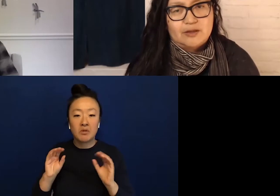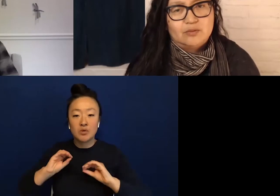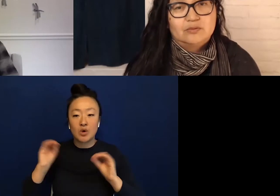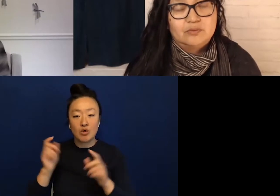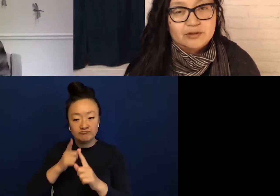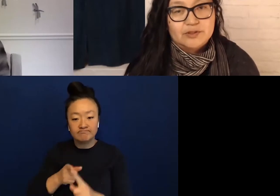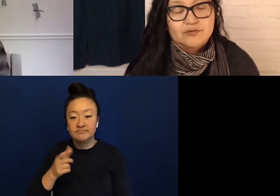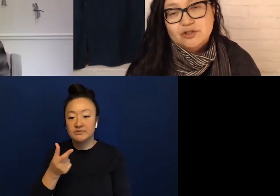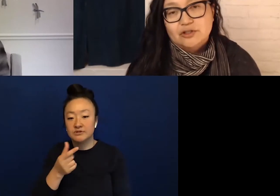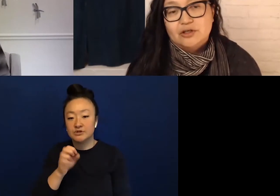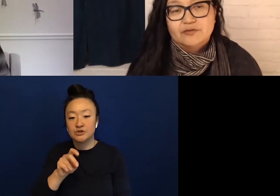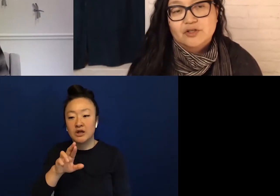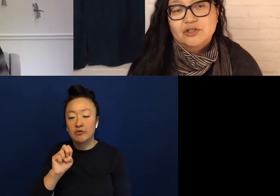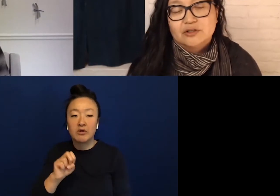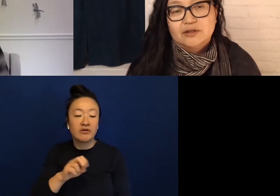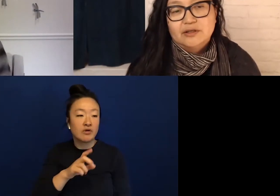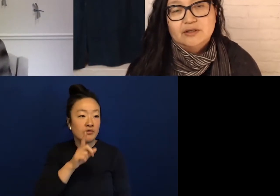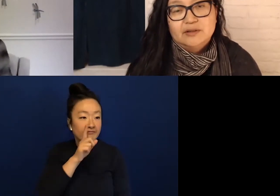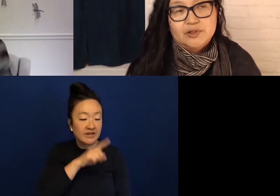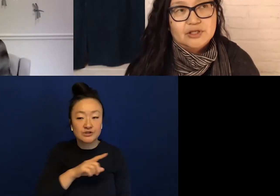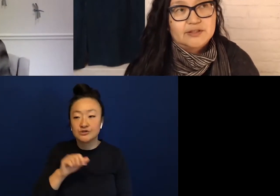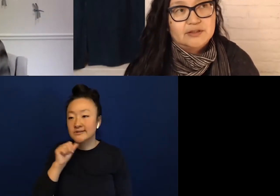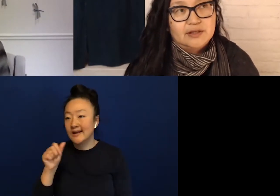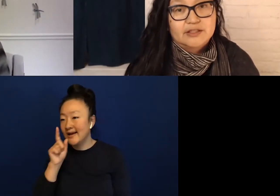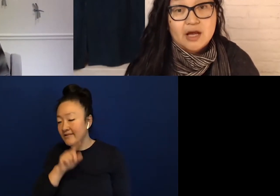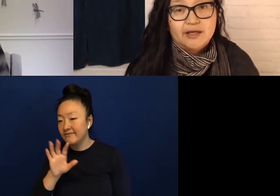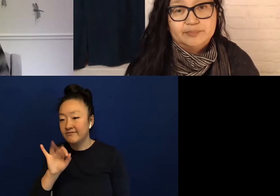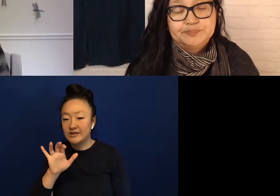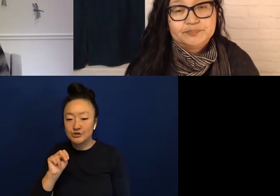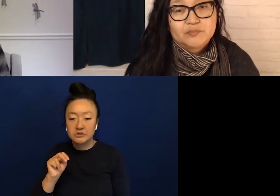much about whether it was fiction or nonfiction, but just to